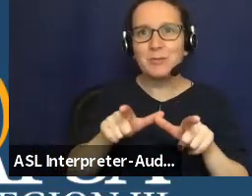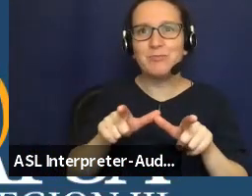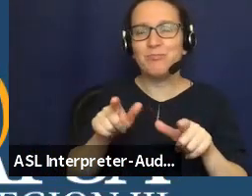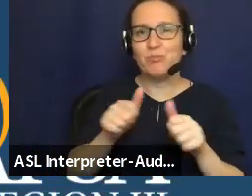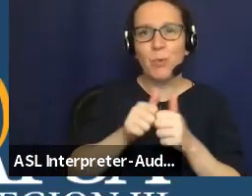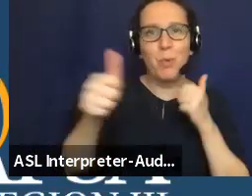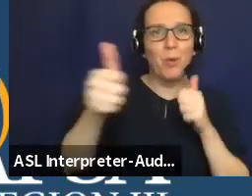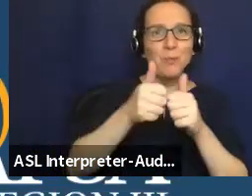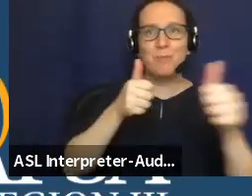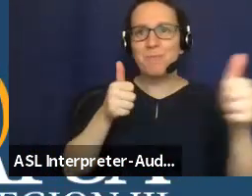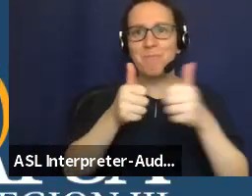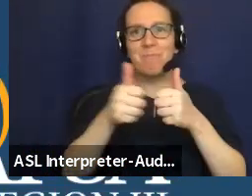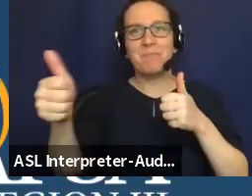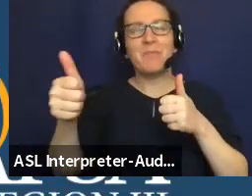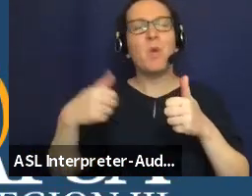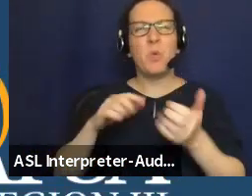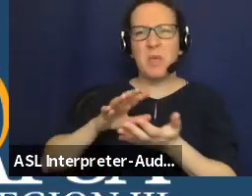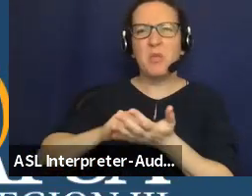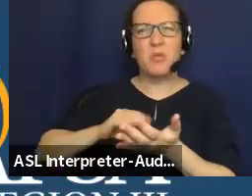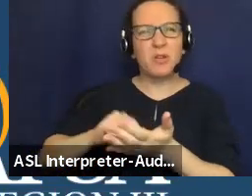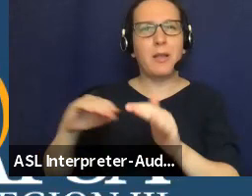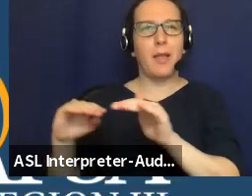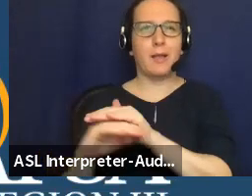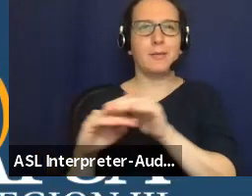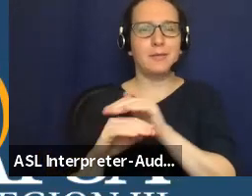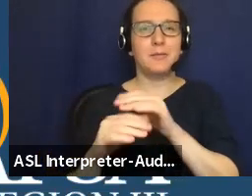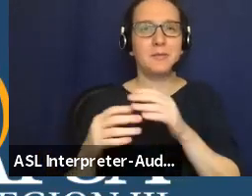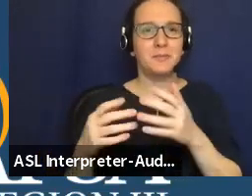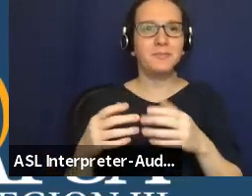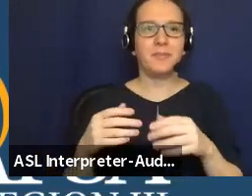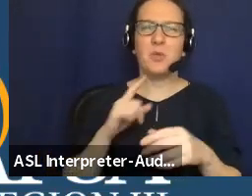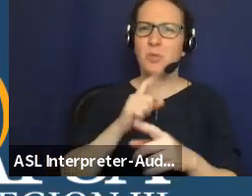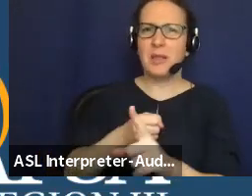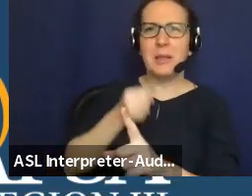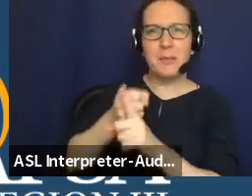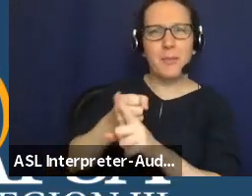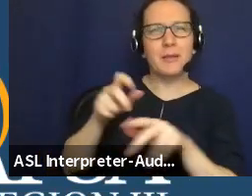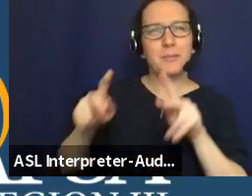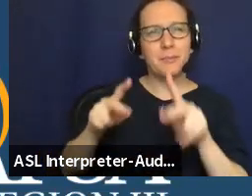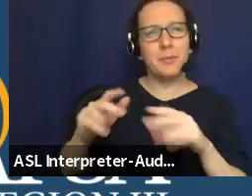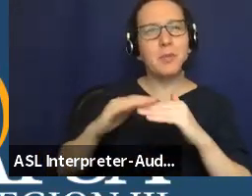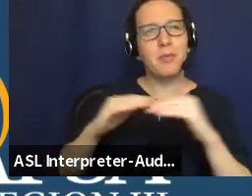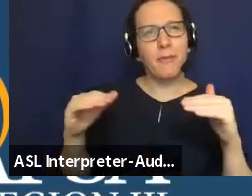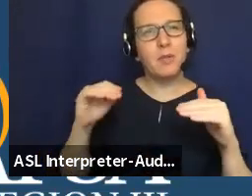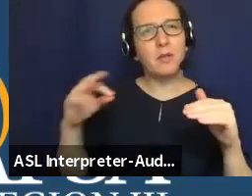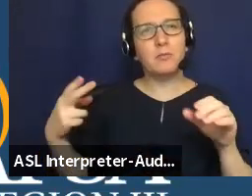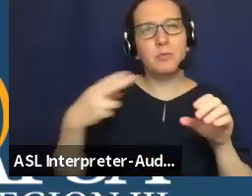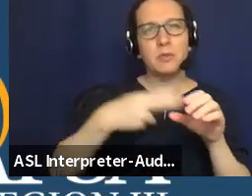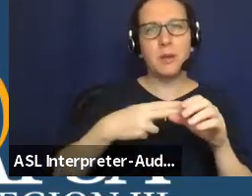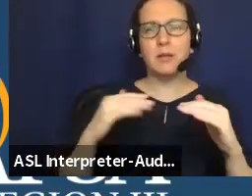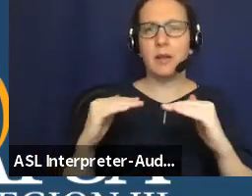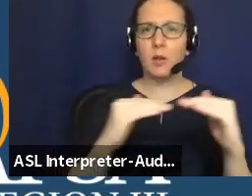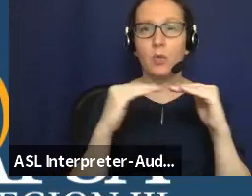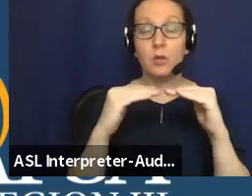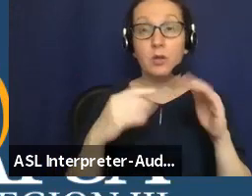it pertains to just, it really impact people's level of being able to participate equally. So